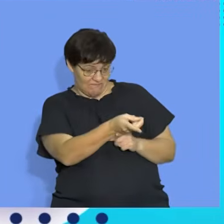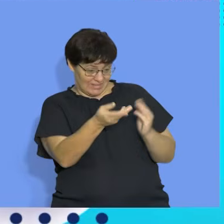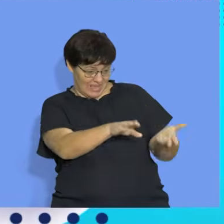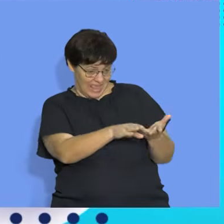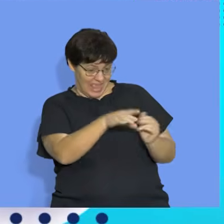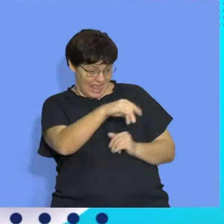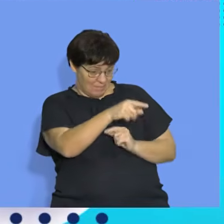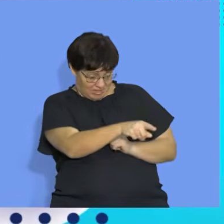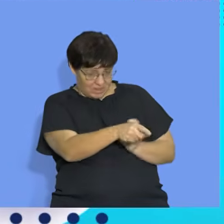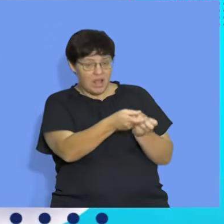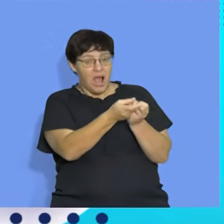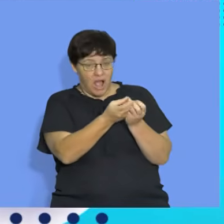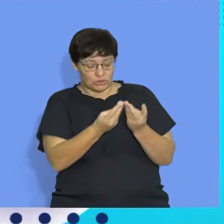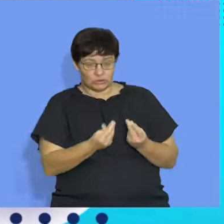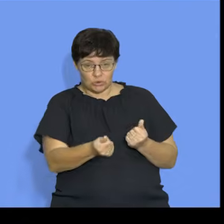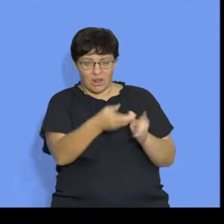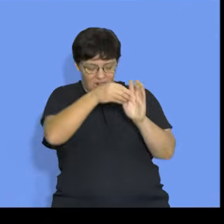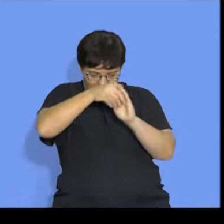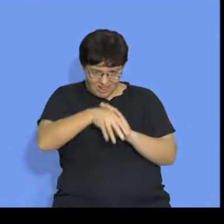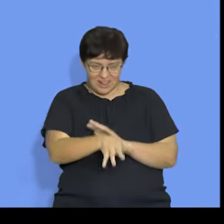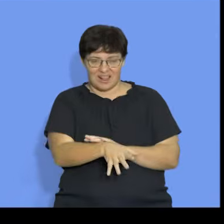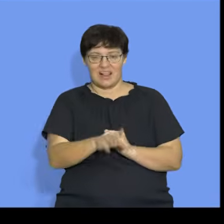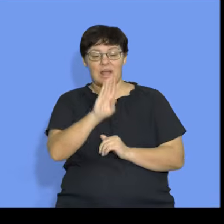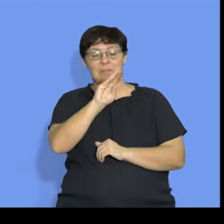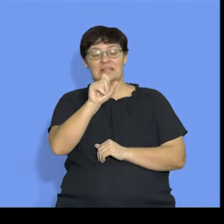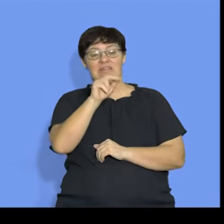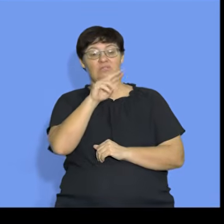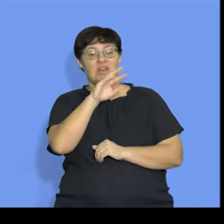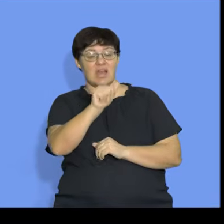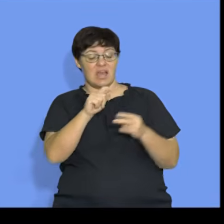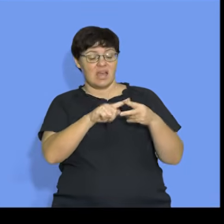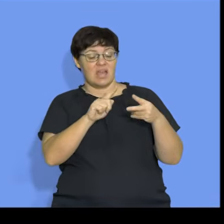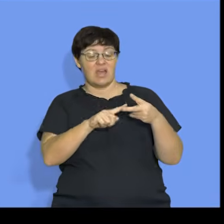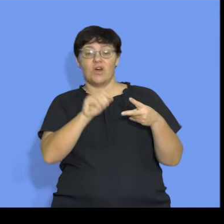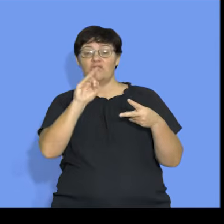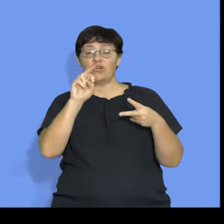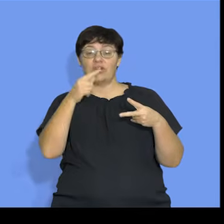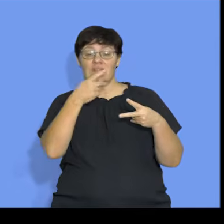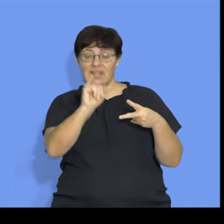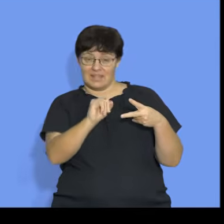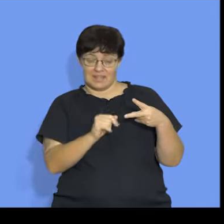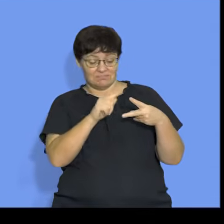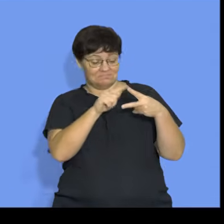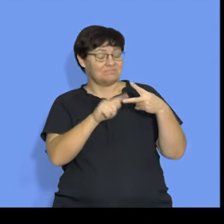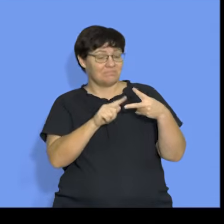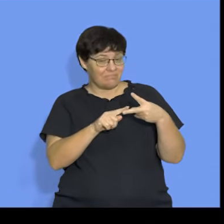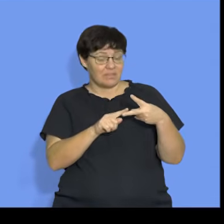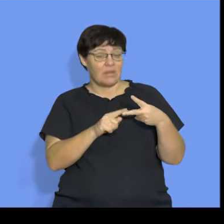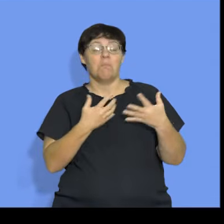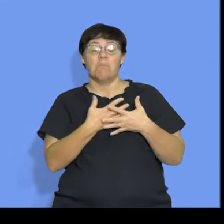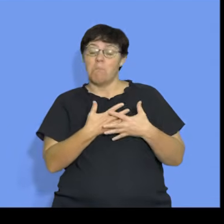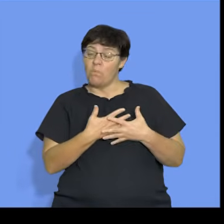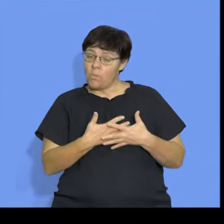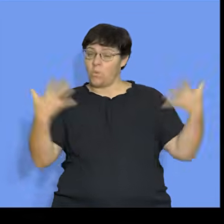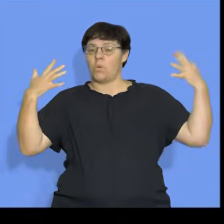soil. And bacteria and fungi, remember, bacteria and fungi, they are probably two of the most